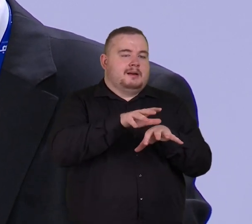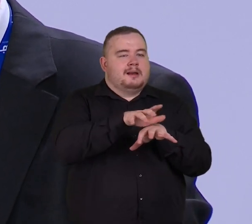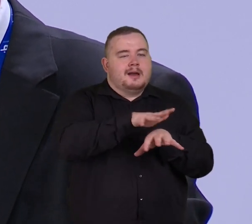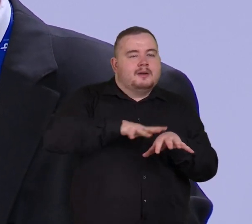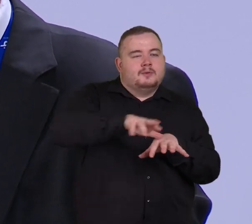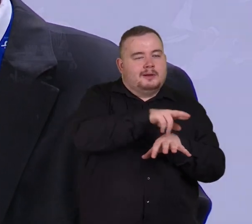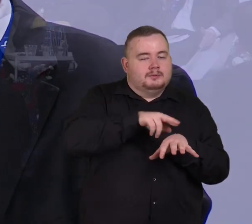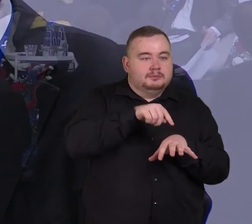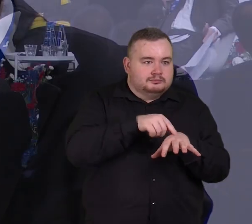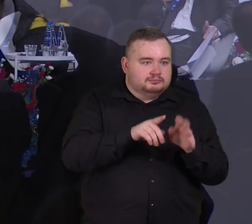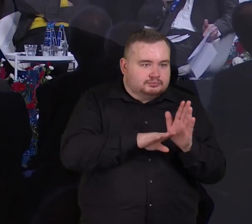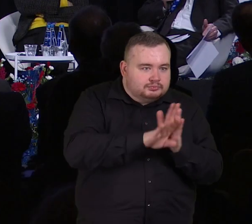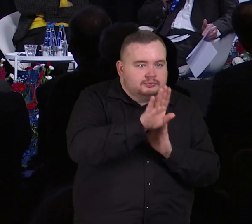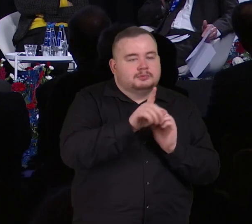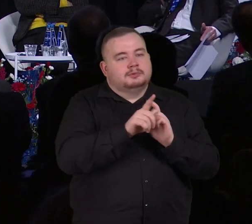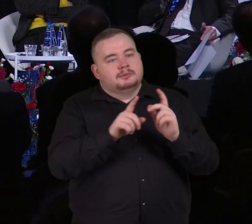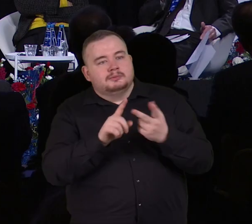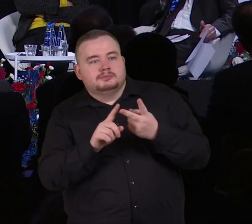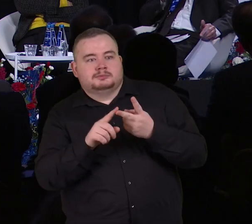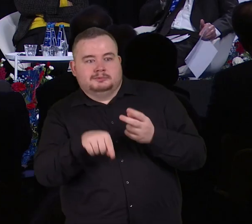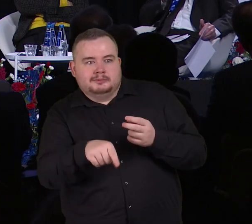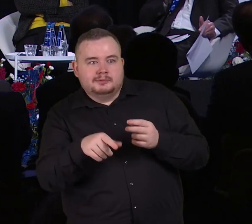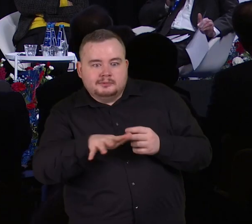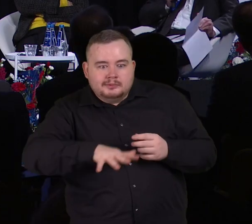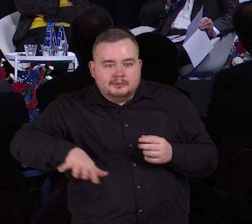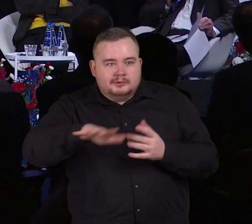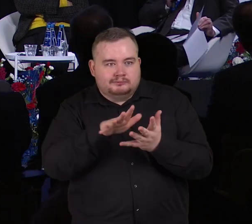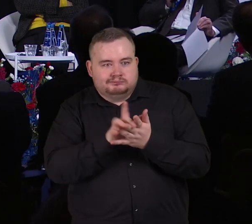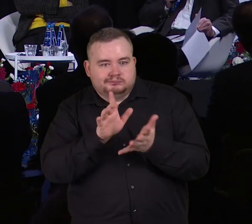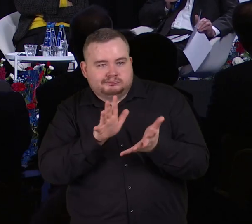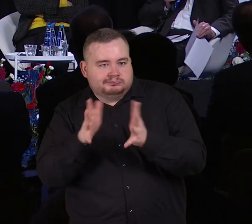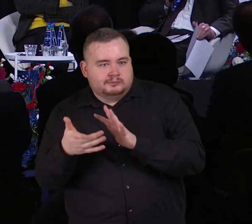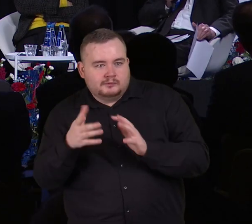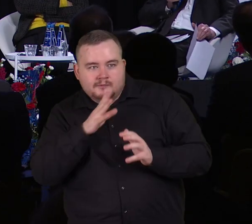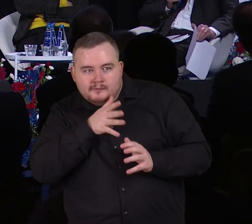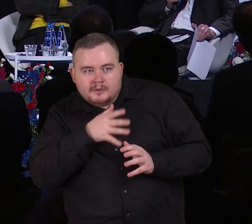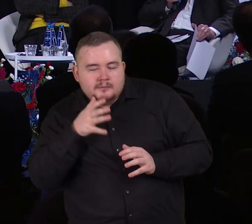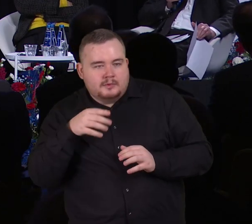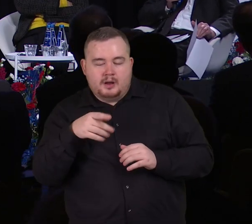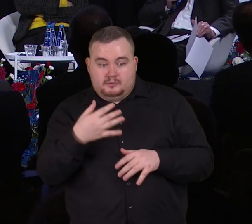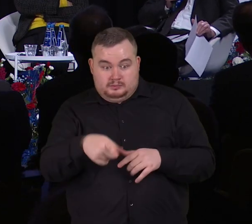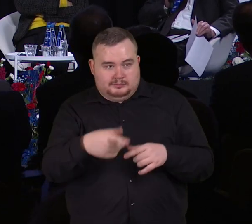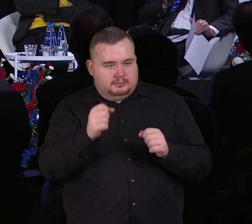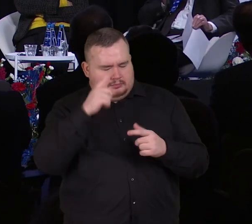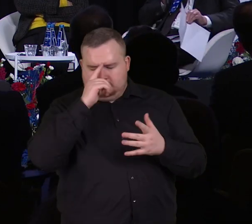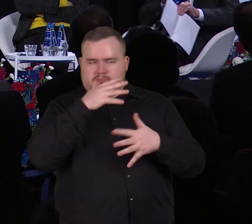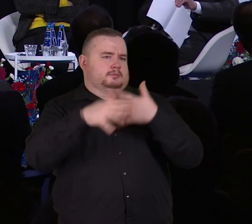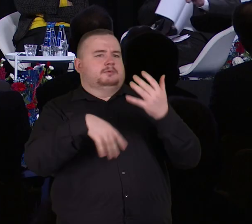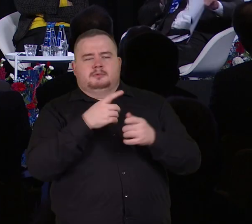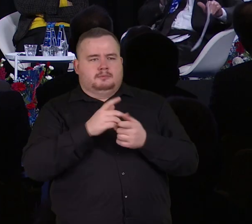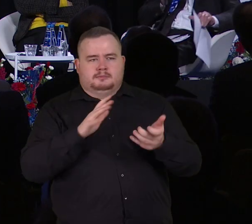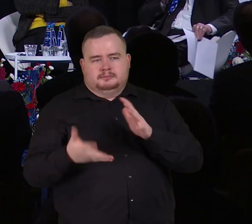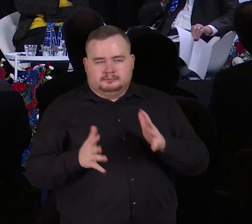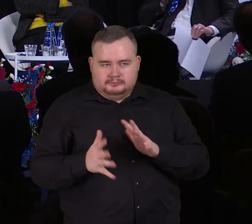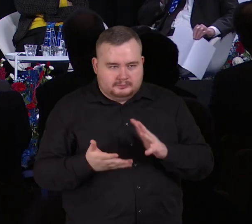it up. And programming in only one political goal and not